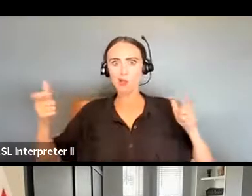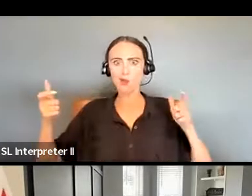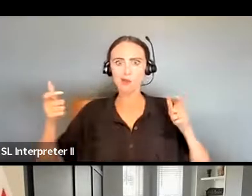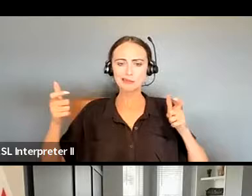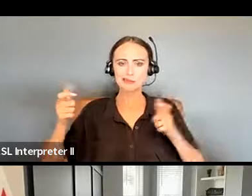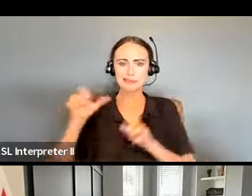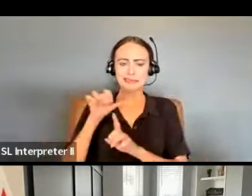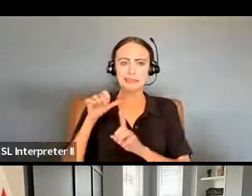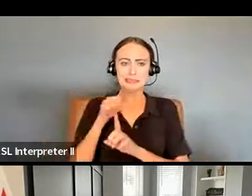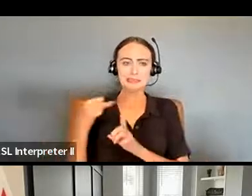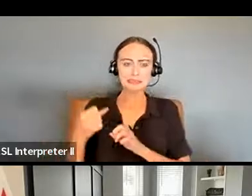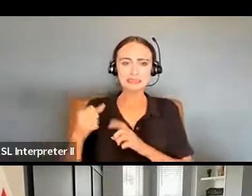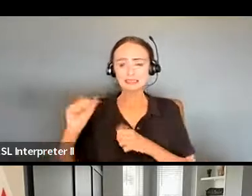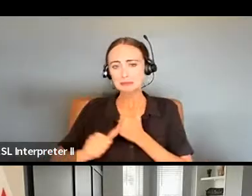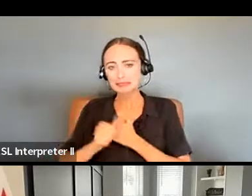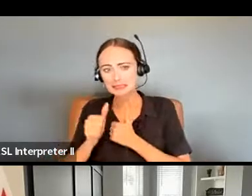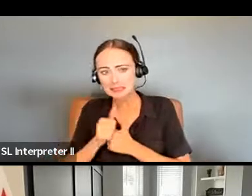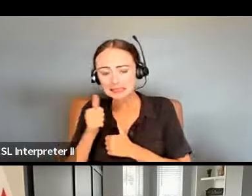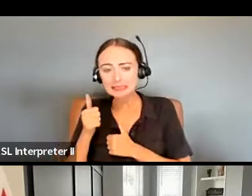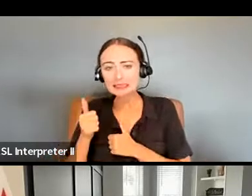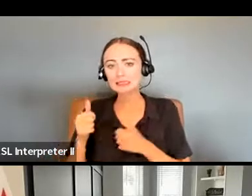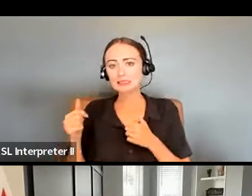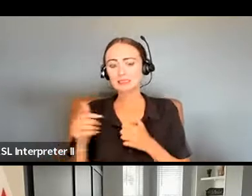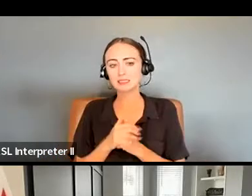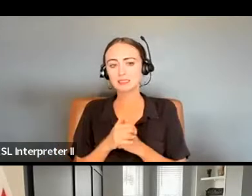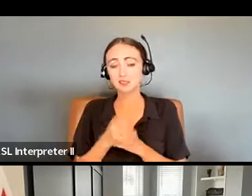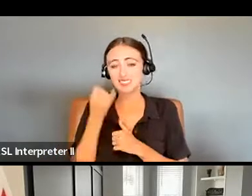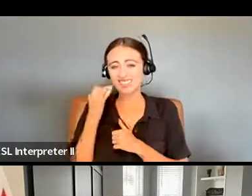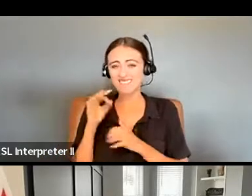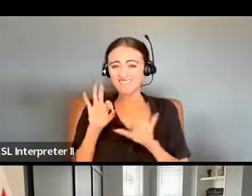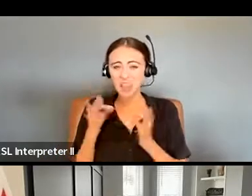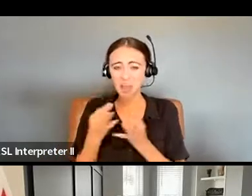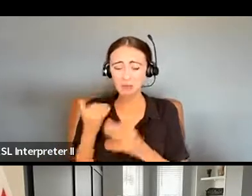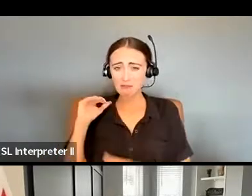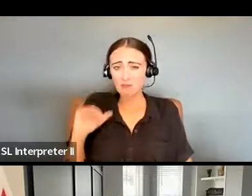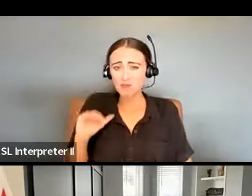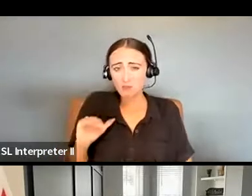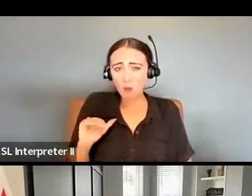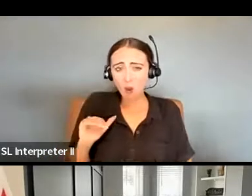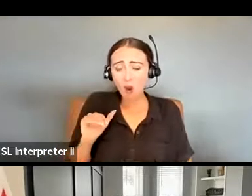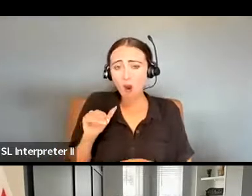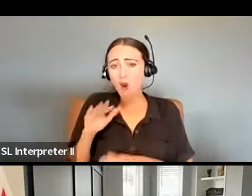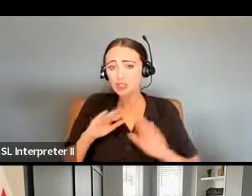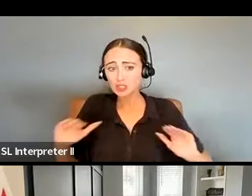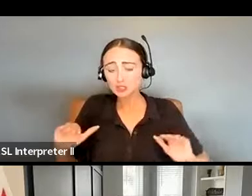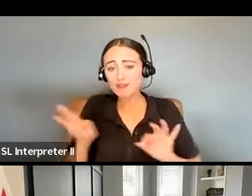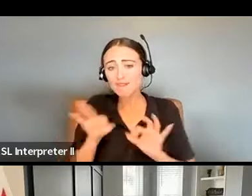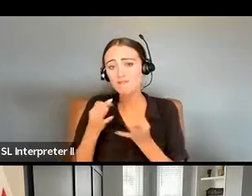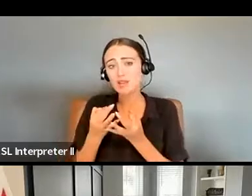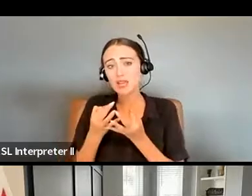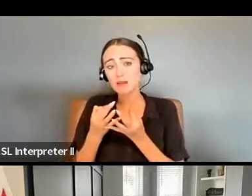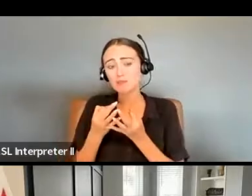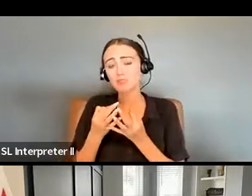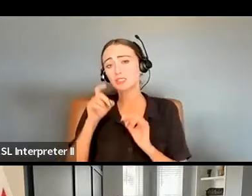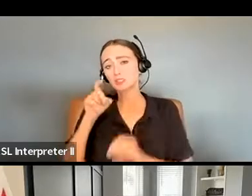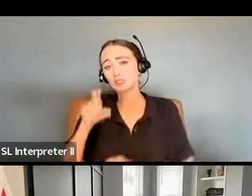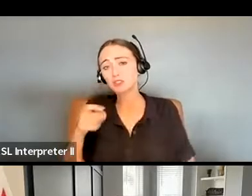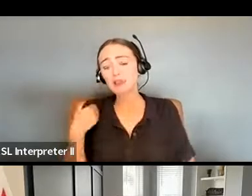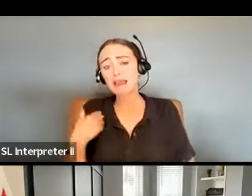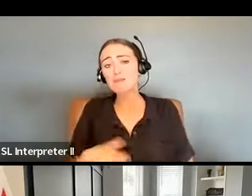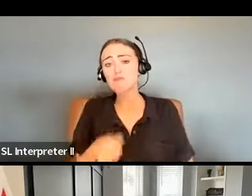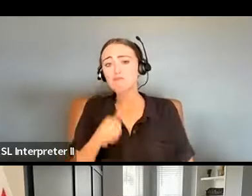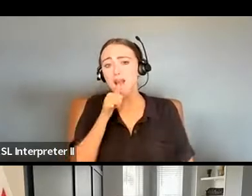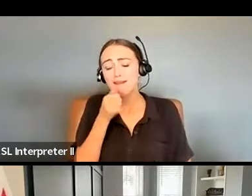and dangerous, especially for families with small children. Our families deserve private and safe shelter, and this